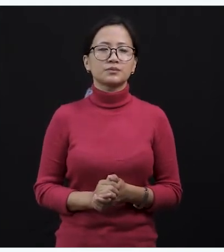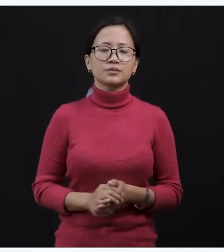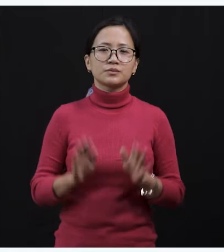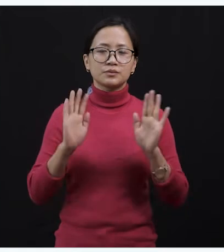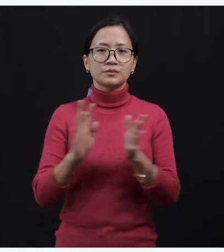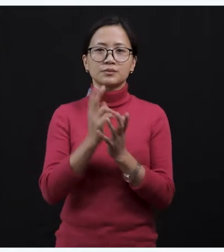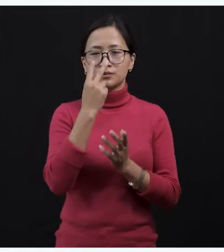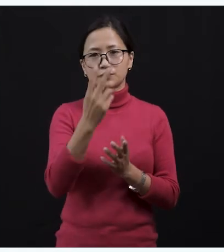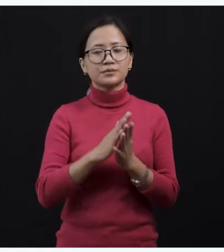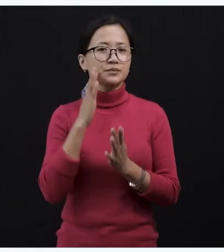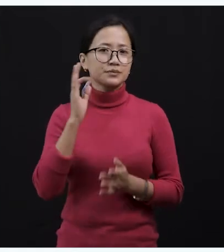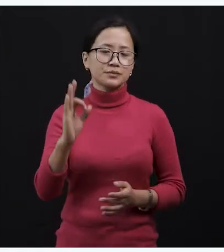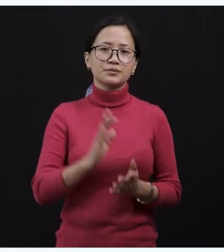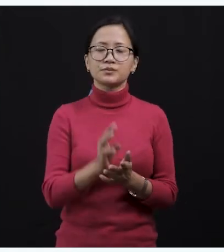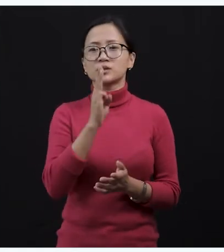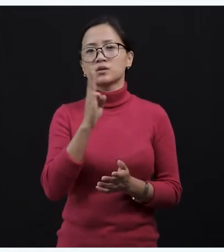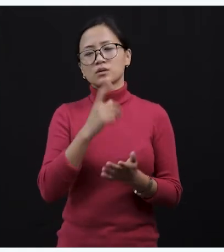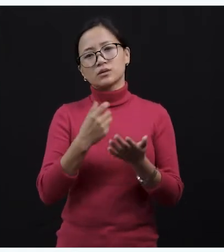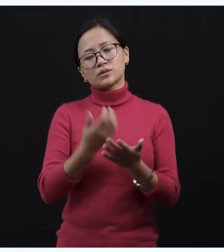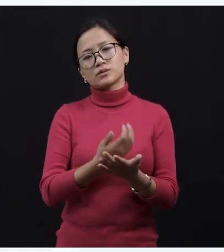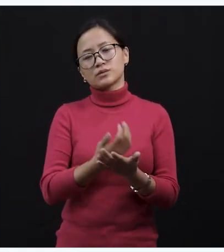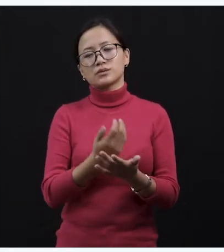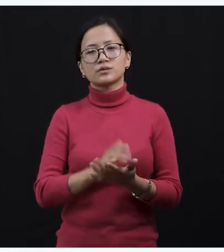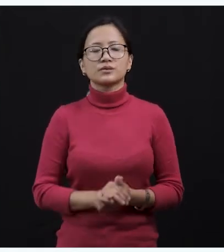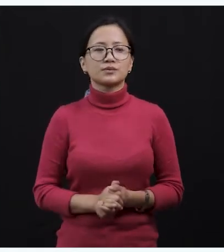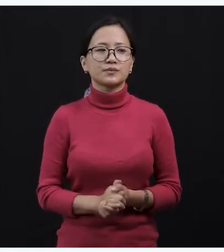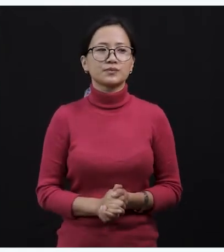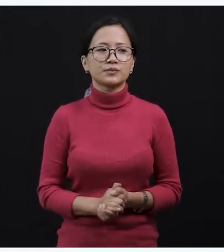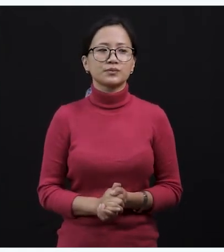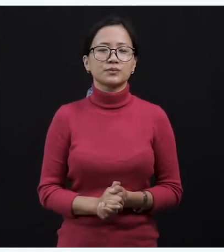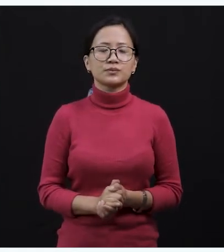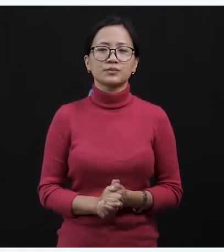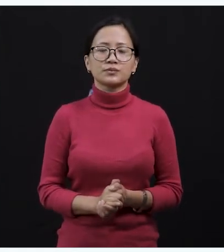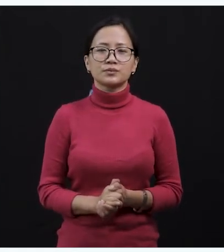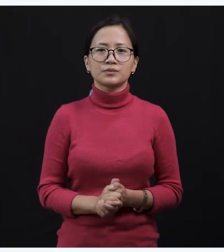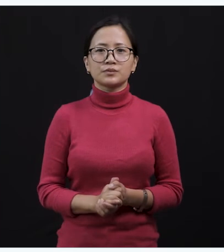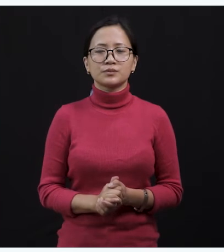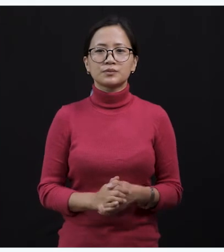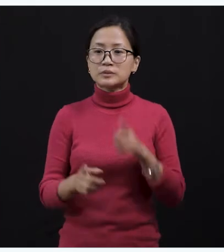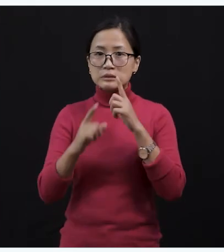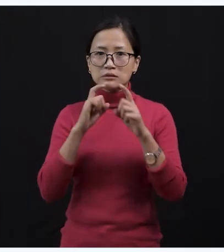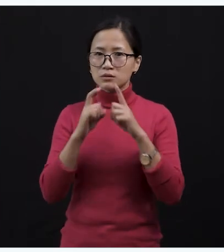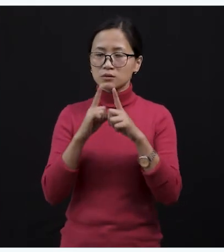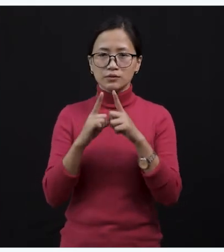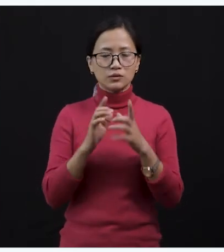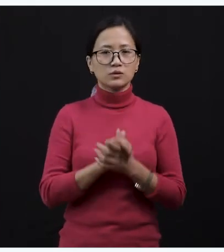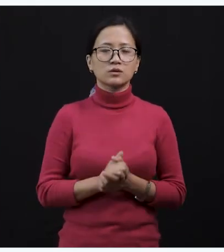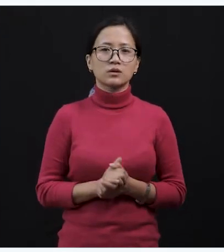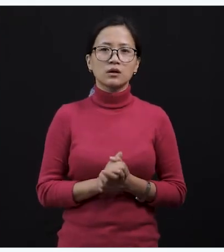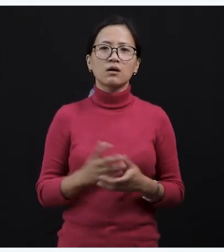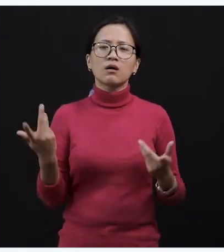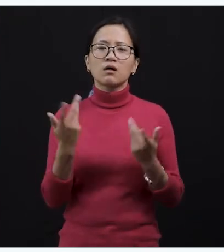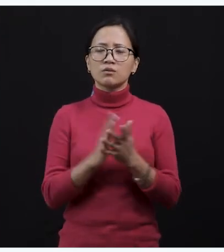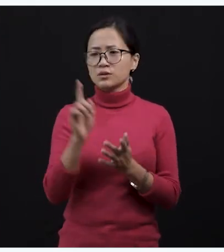So we have seen the importance of water resources, and also we have discussed